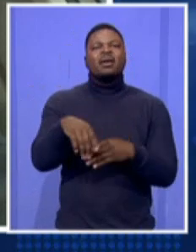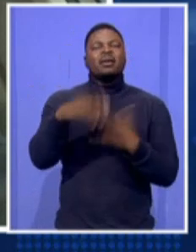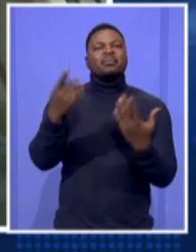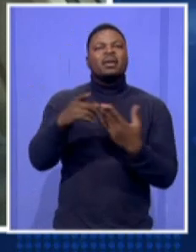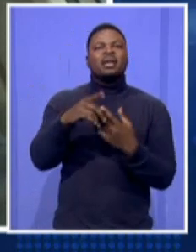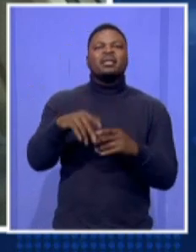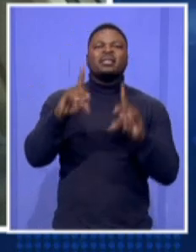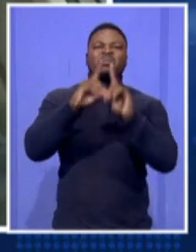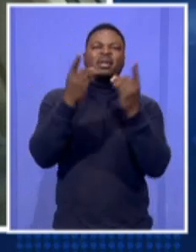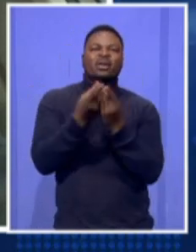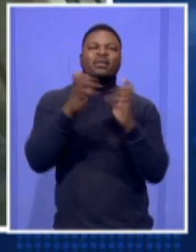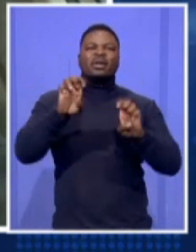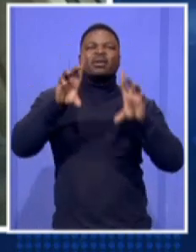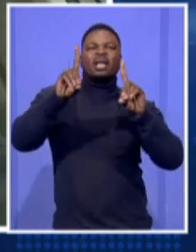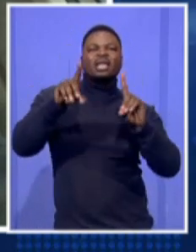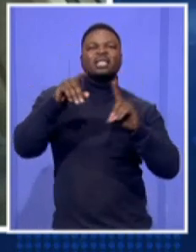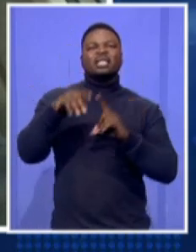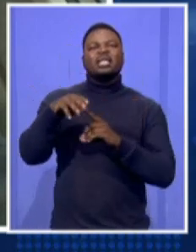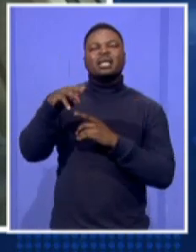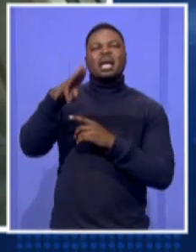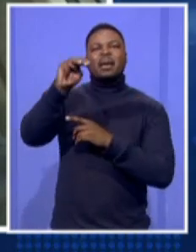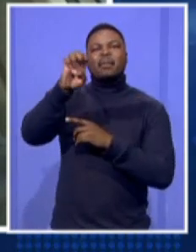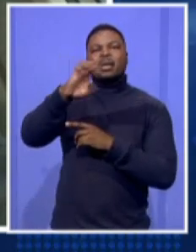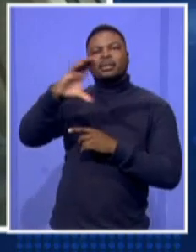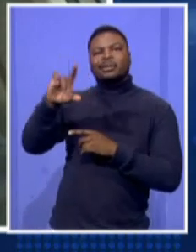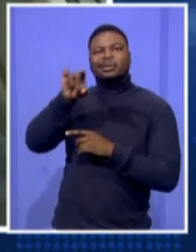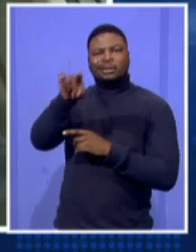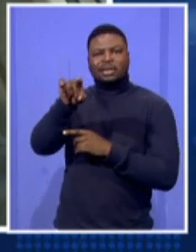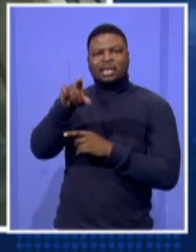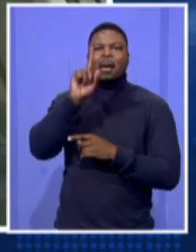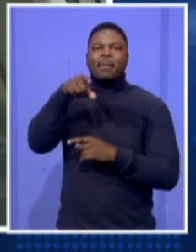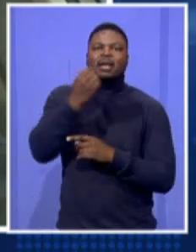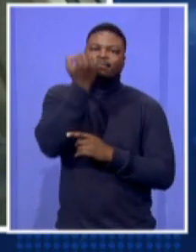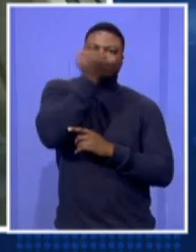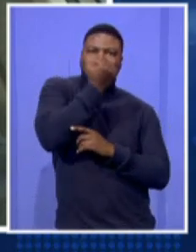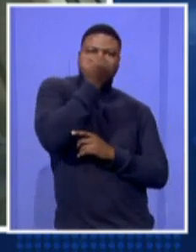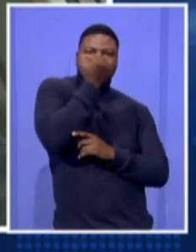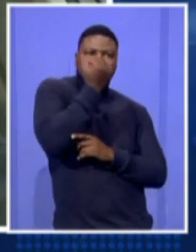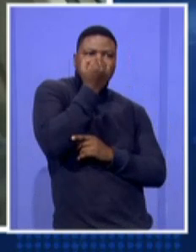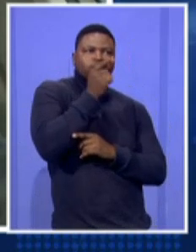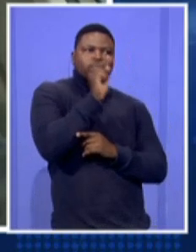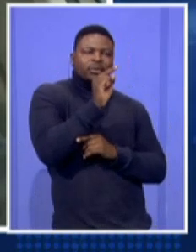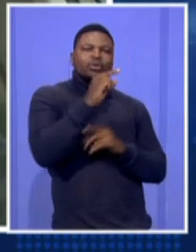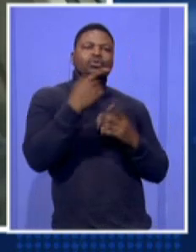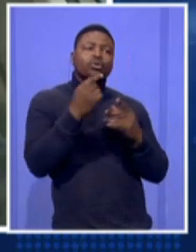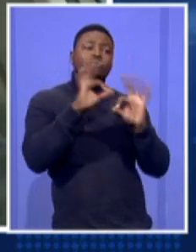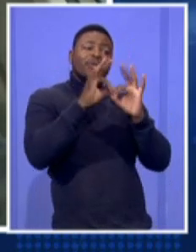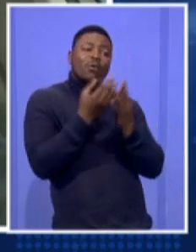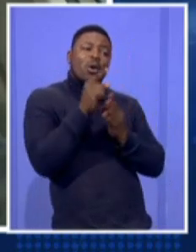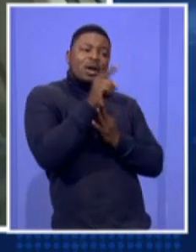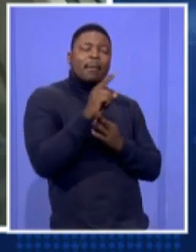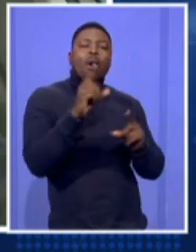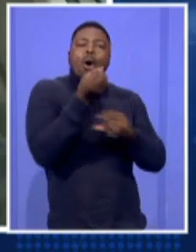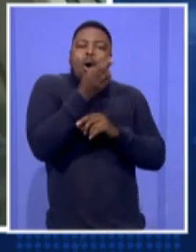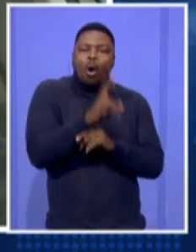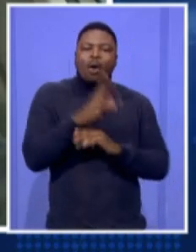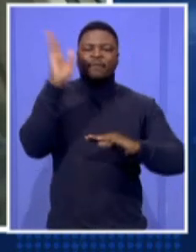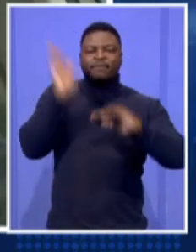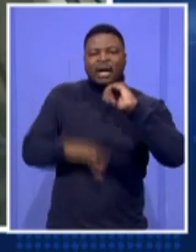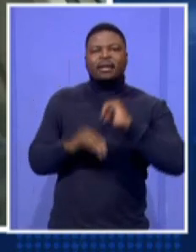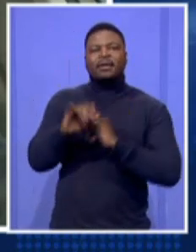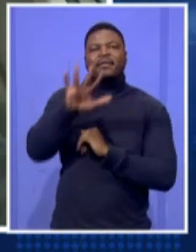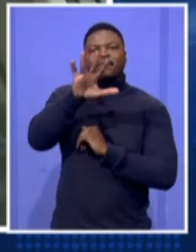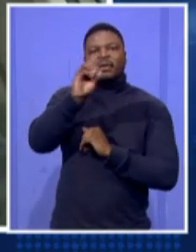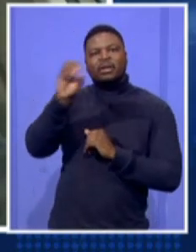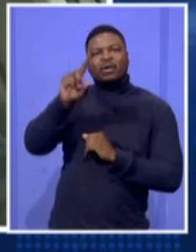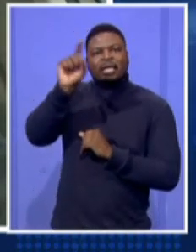of the ANC, Panyaza Lesufi, until Friday to apologise or face a 500,000 rand defamation lawsuit. That